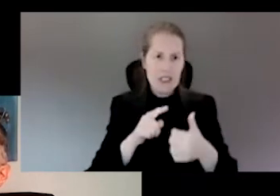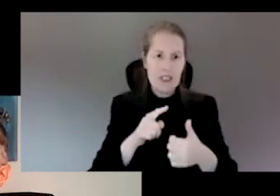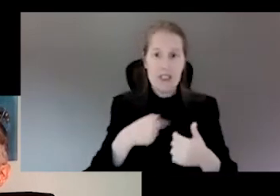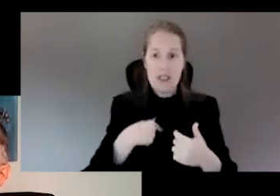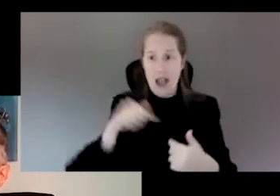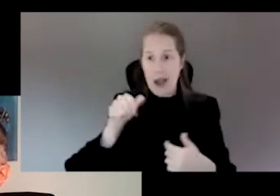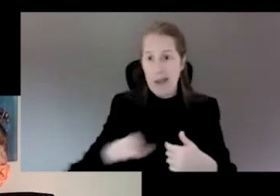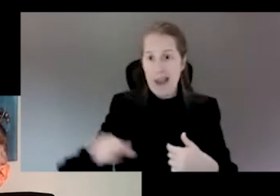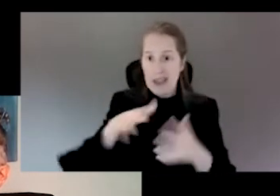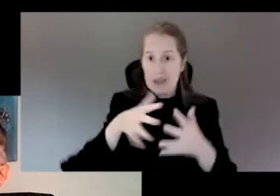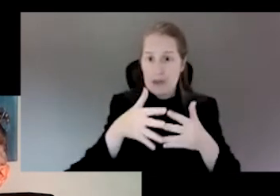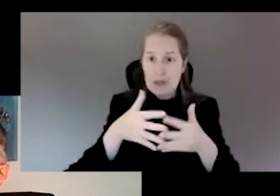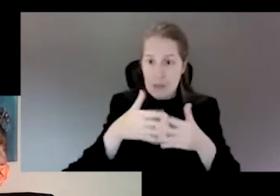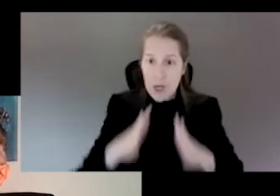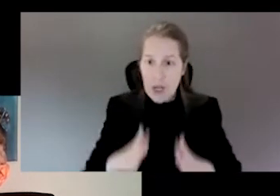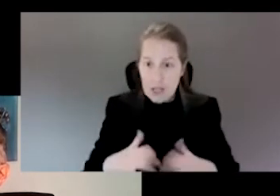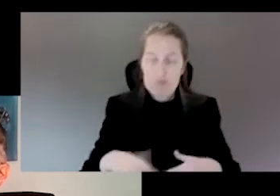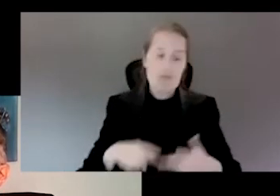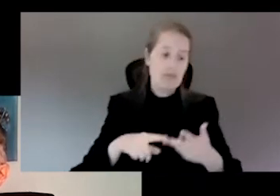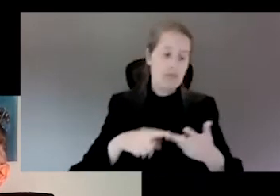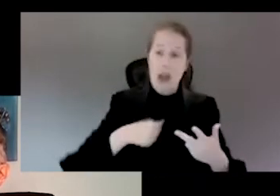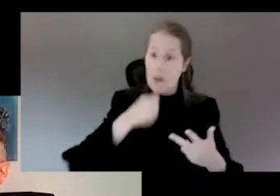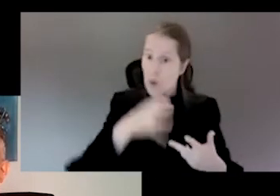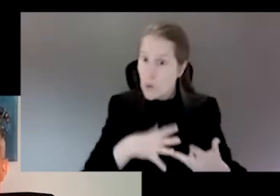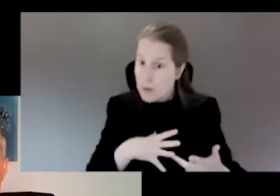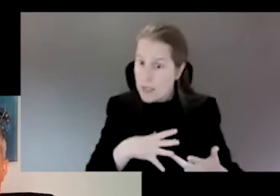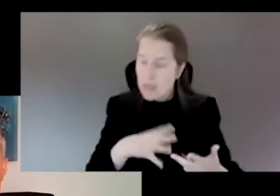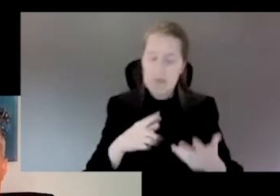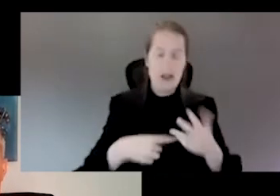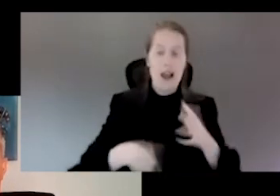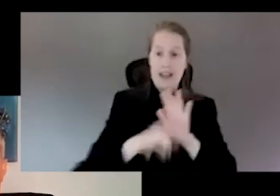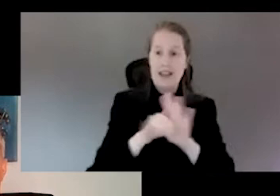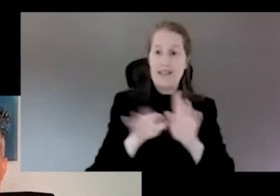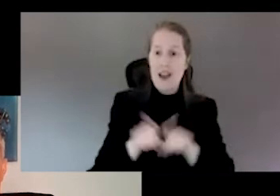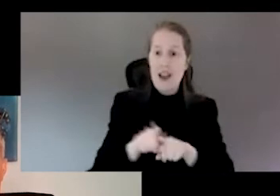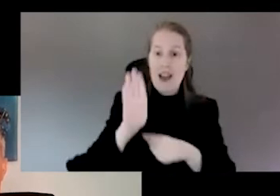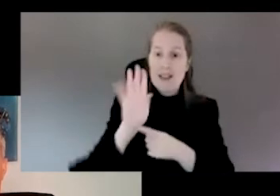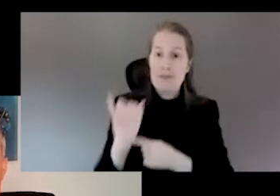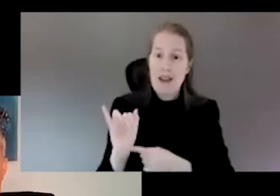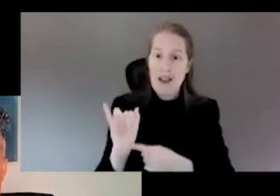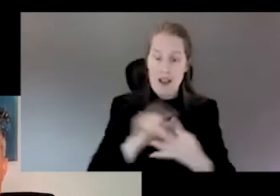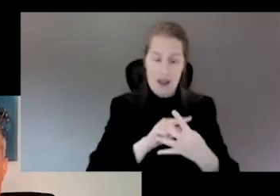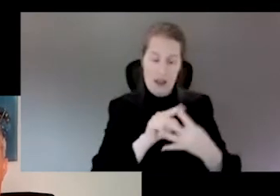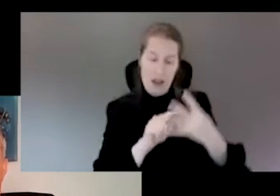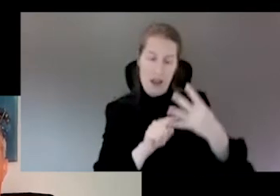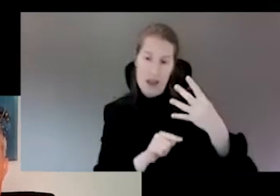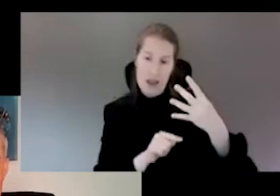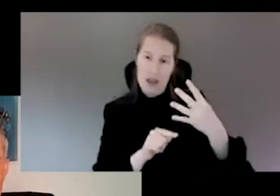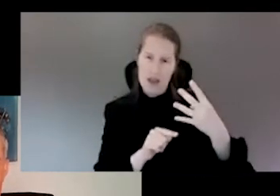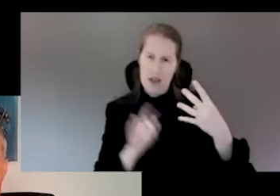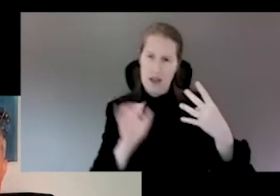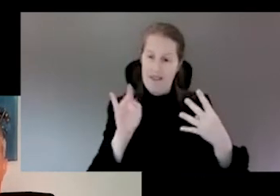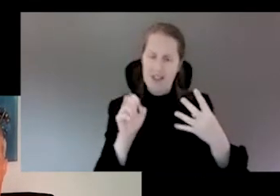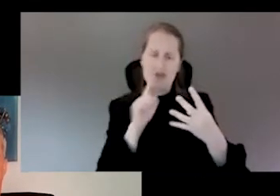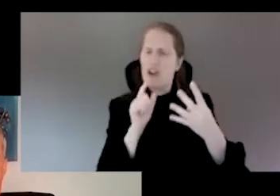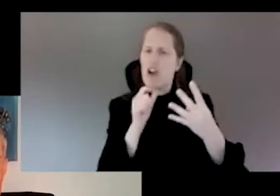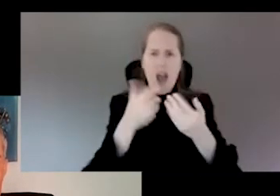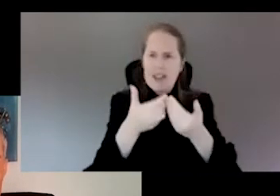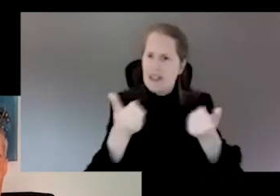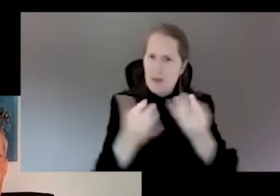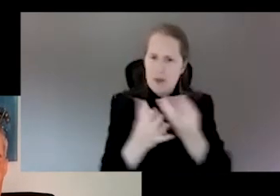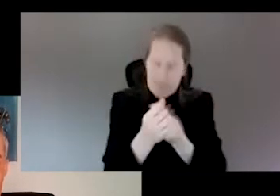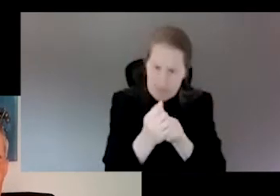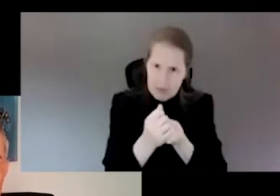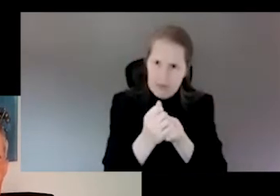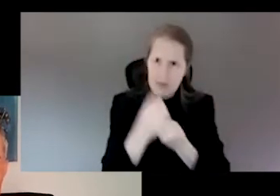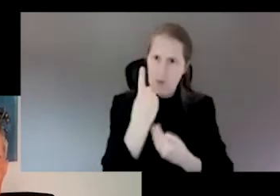American, that I'm a woman, or that I identify as bi, all of those factors interact with each other to create